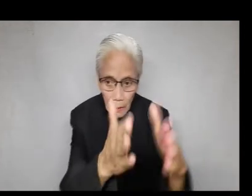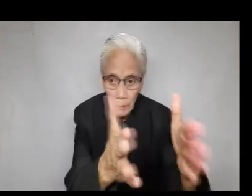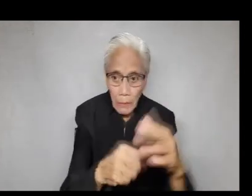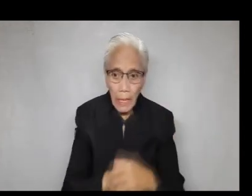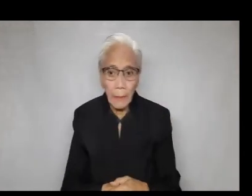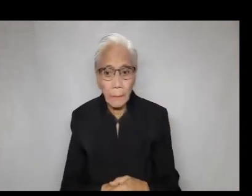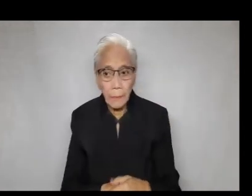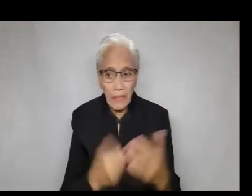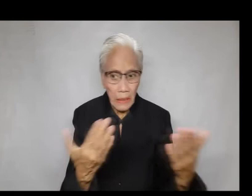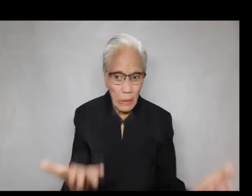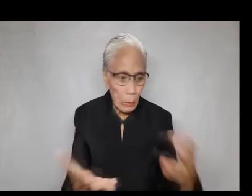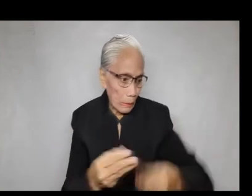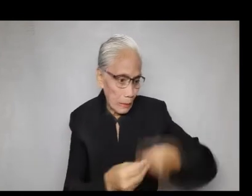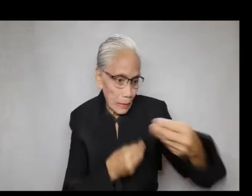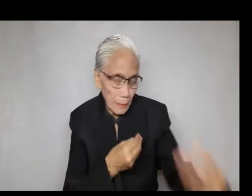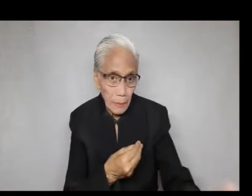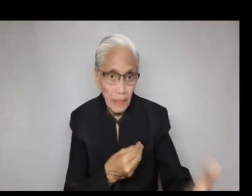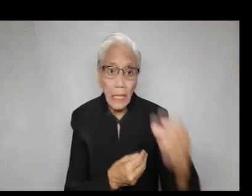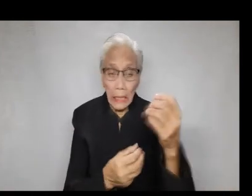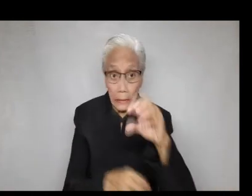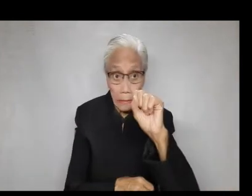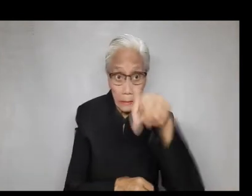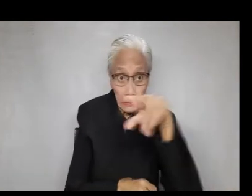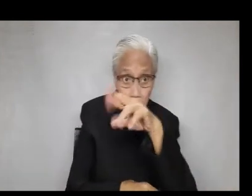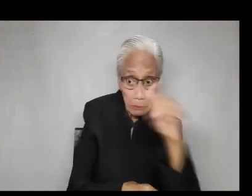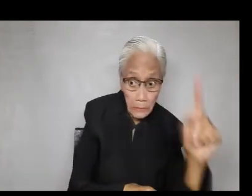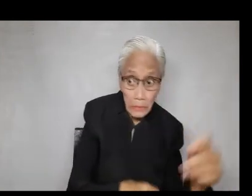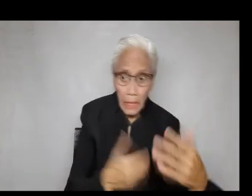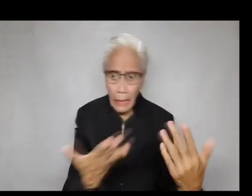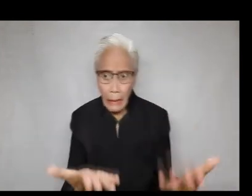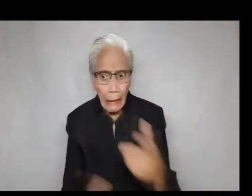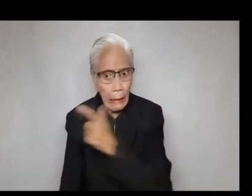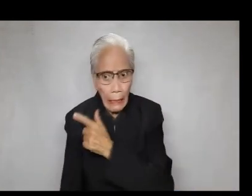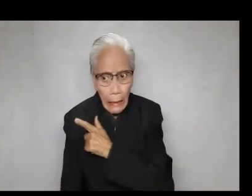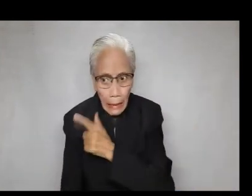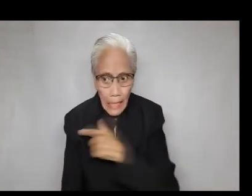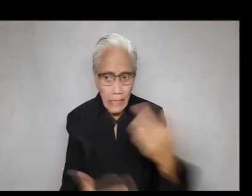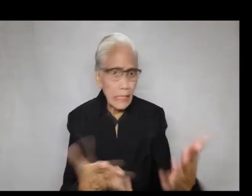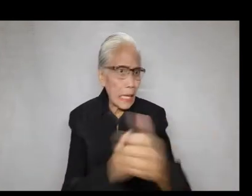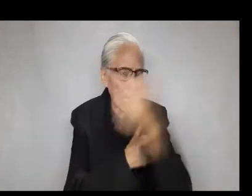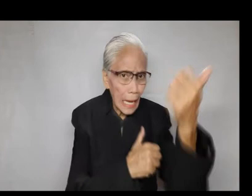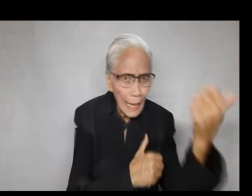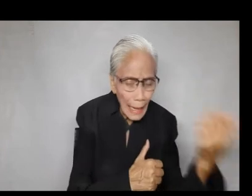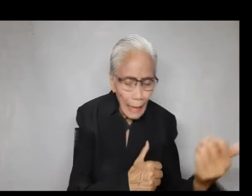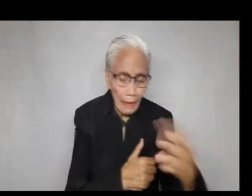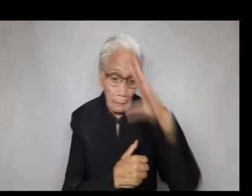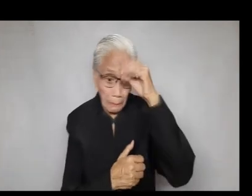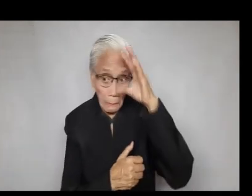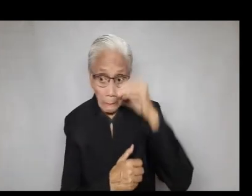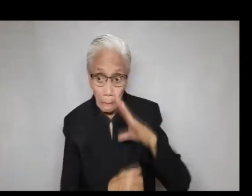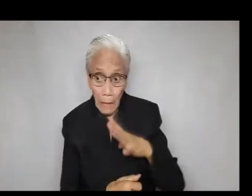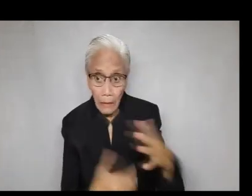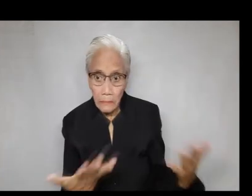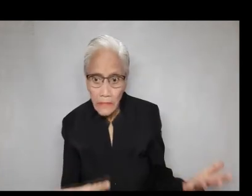almost gave him food as he waited behind the glass pane. When he fell asleep at the pavement, someone saw him and pitied him, thus only